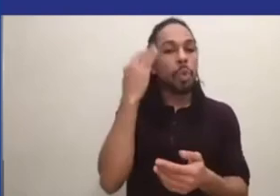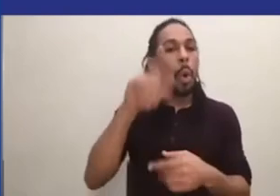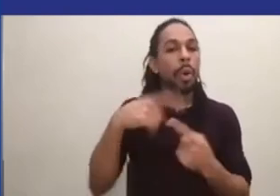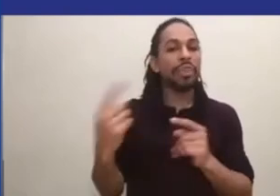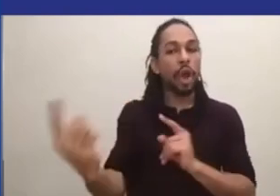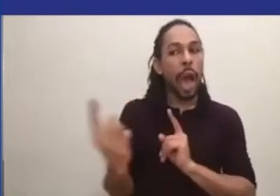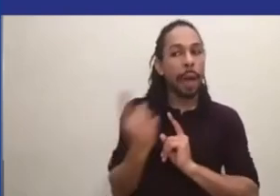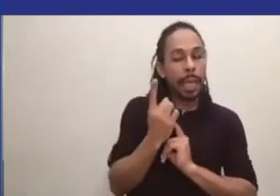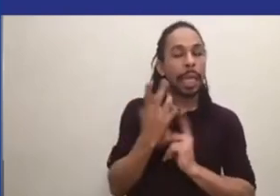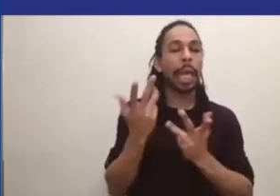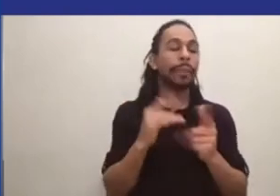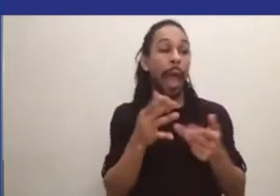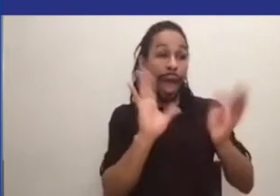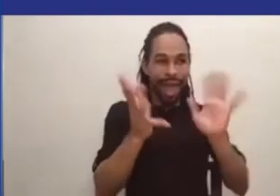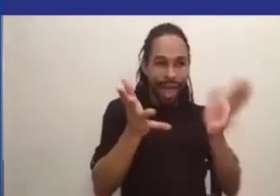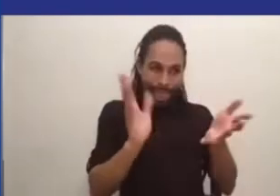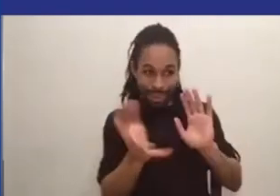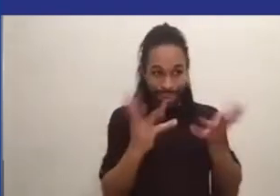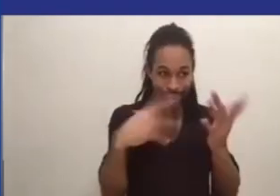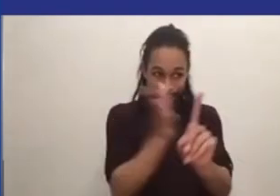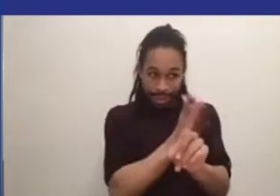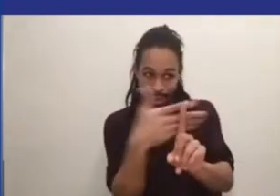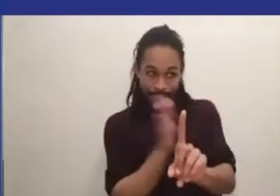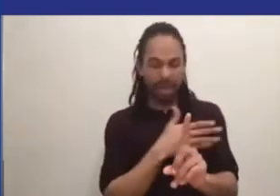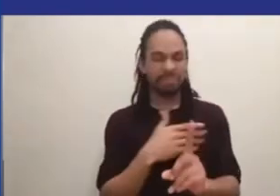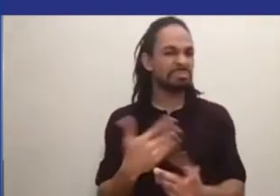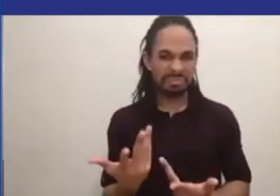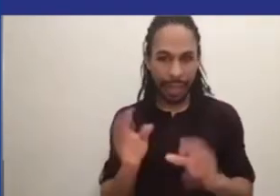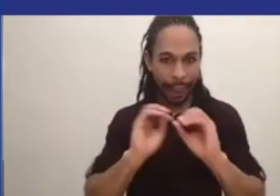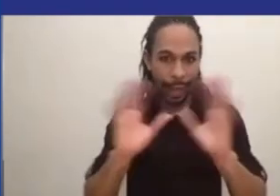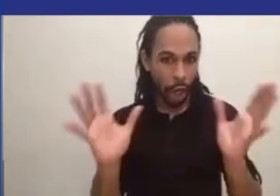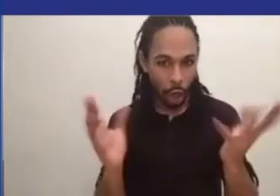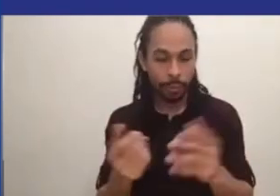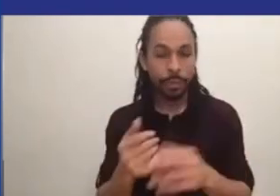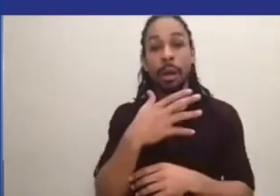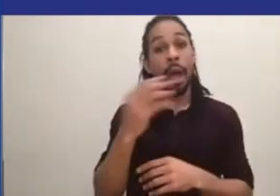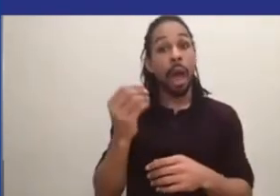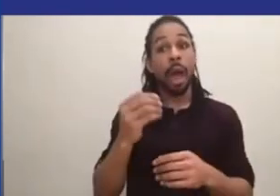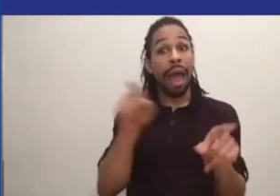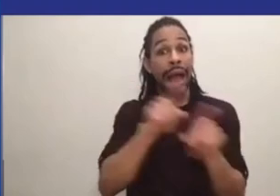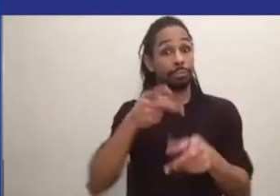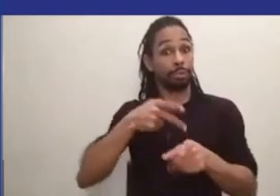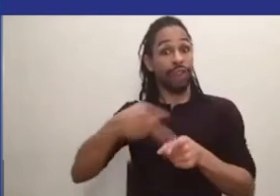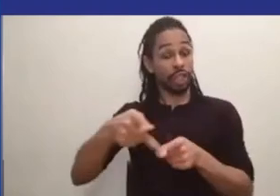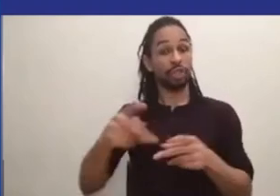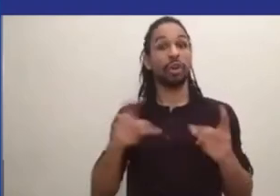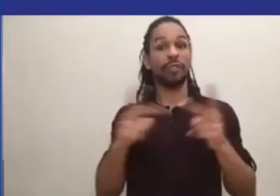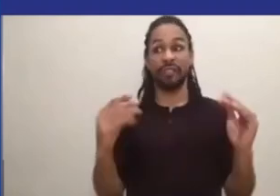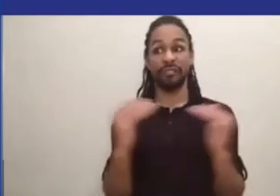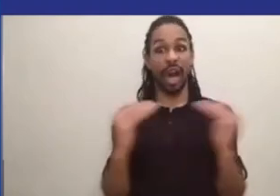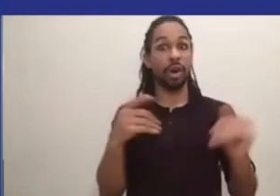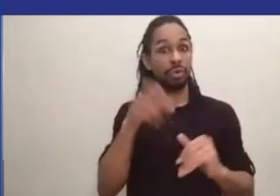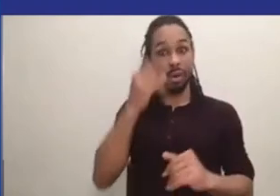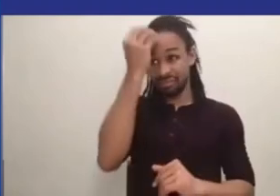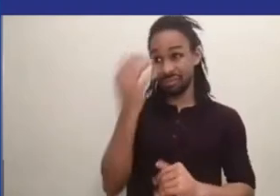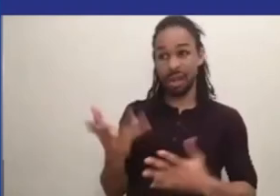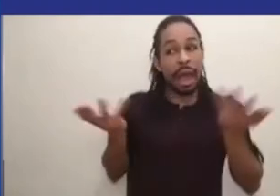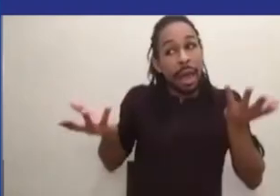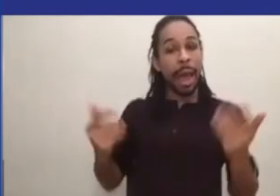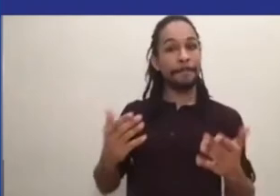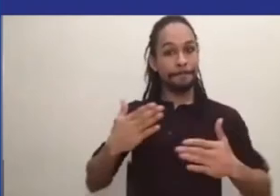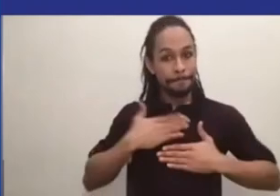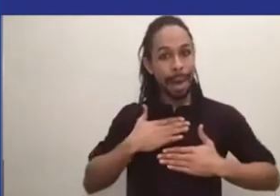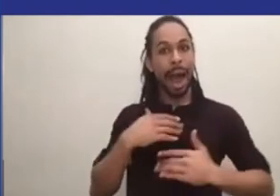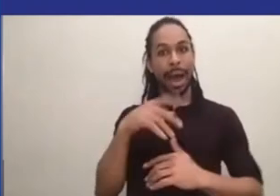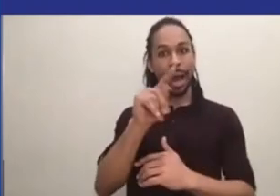you. And I think it's in a very diplomatic, professional way, you can let someone know, these are my terms, this is